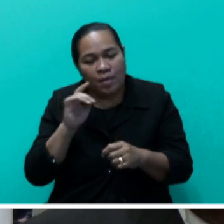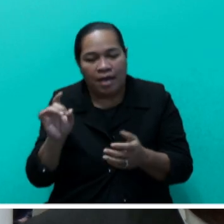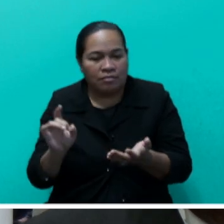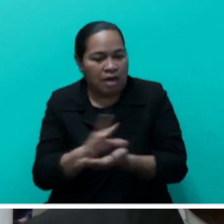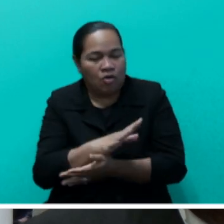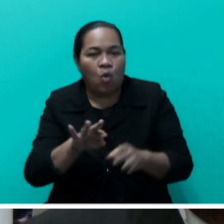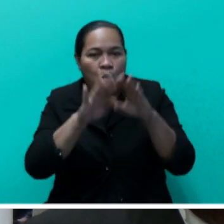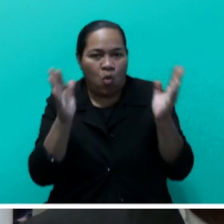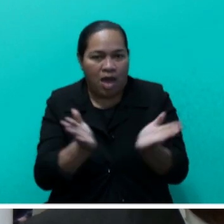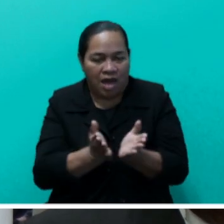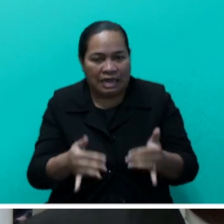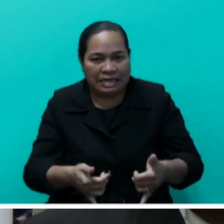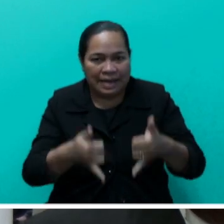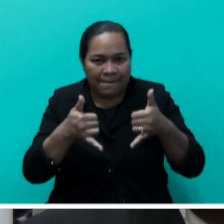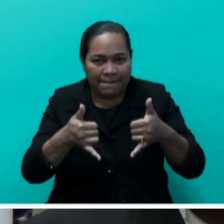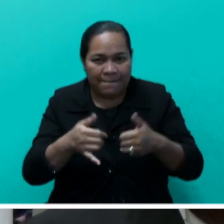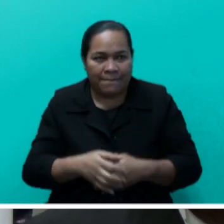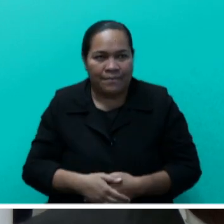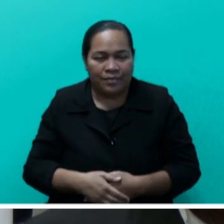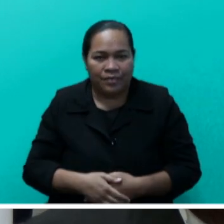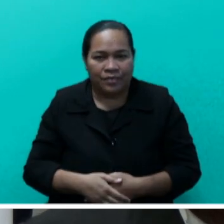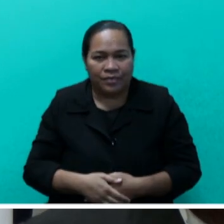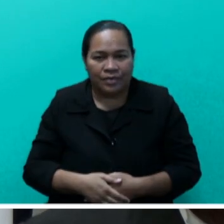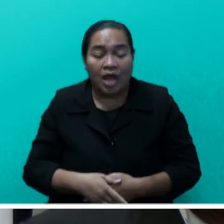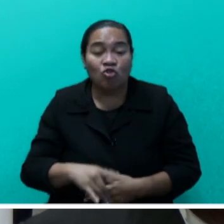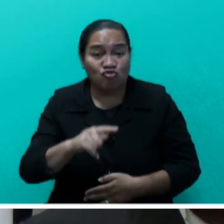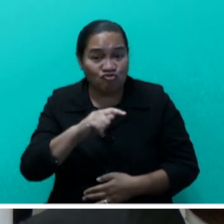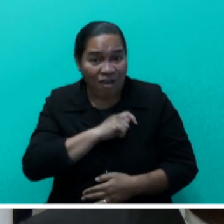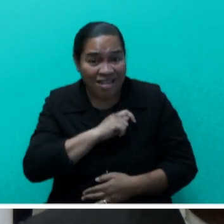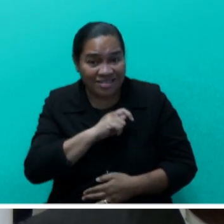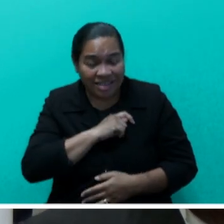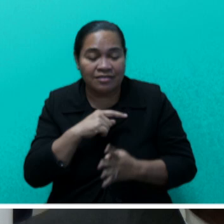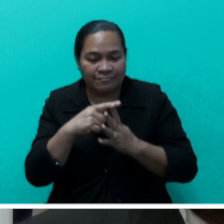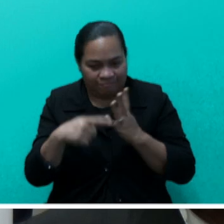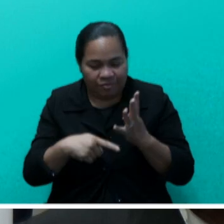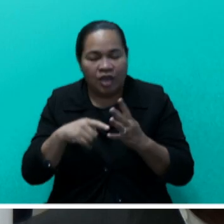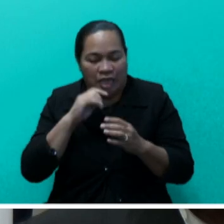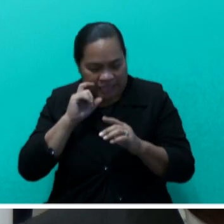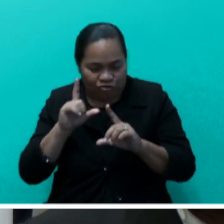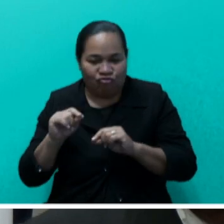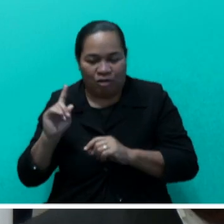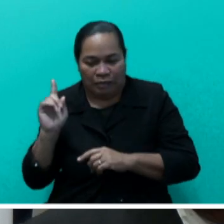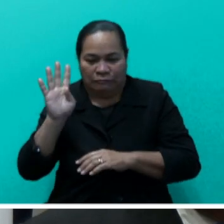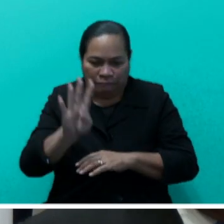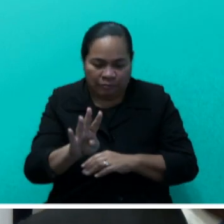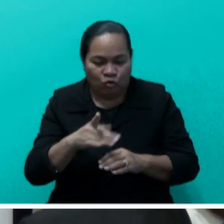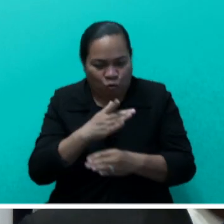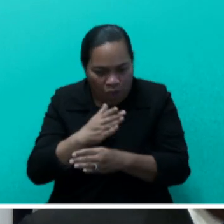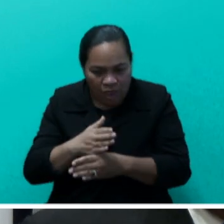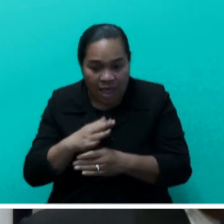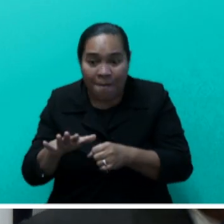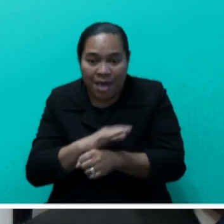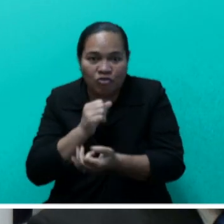Cup. And Honourable Speaker, sir, the trustees did that. They not only ensured we stayed